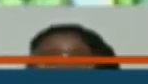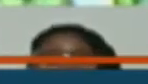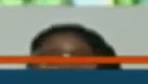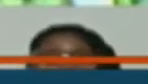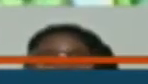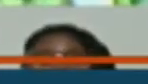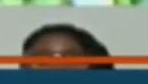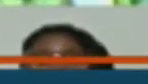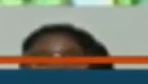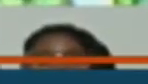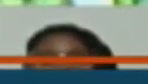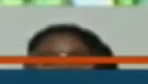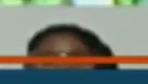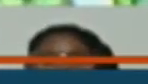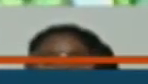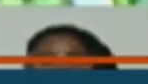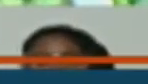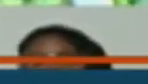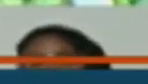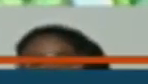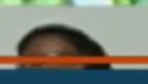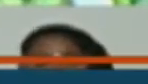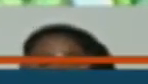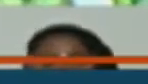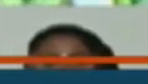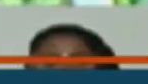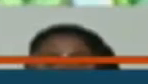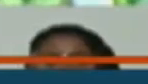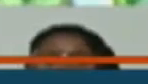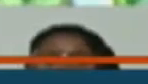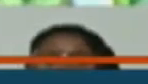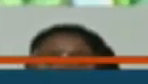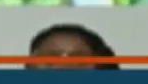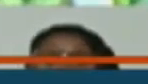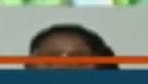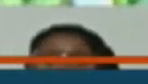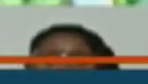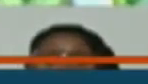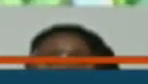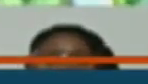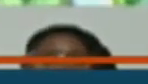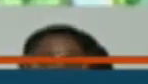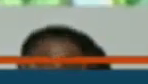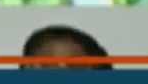report saying that they had delivered to the extremist opposition in Venezuela